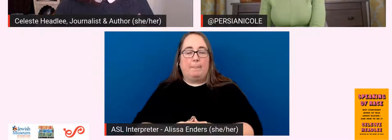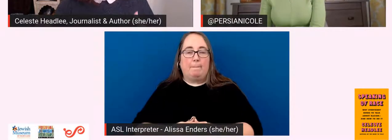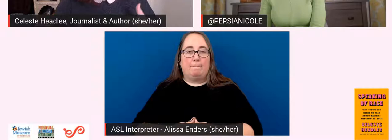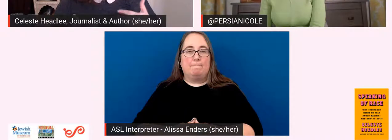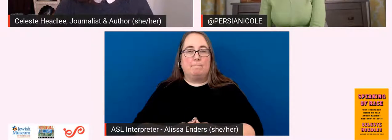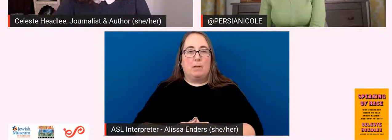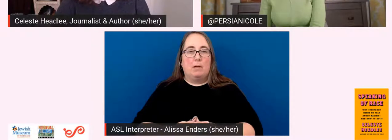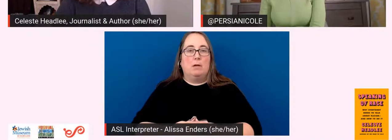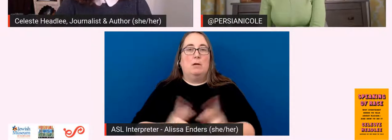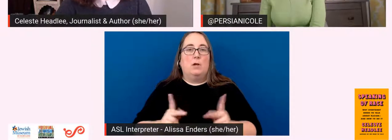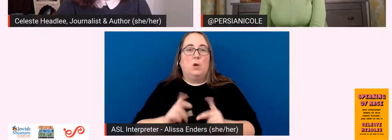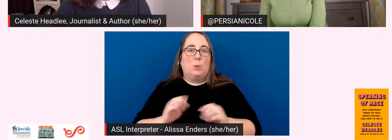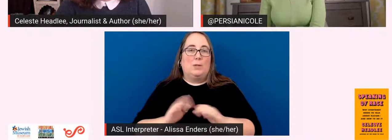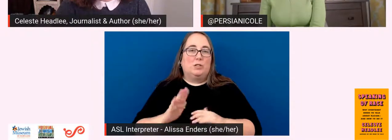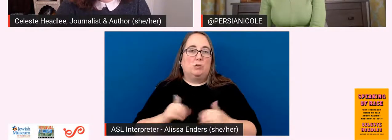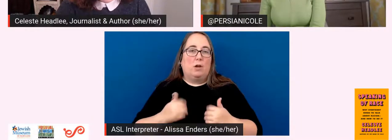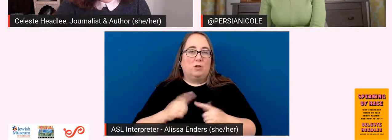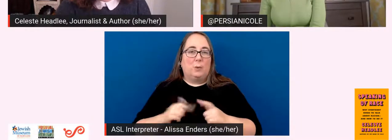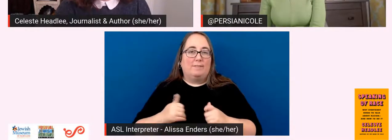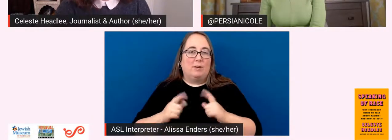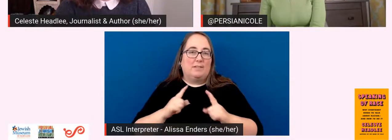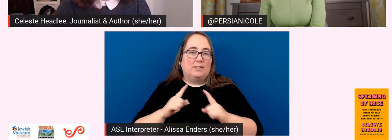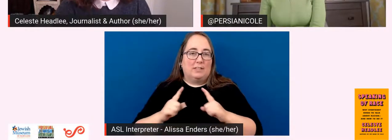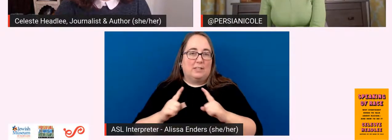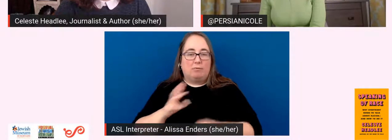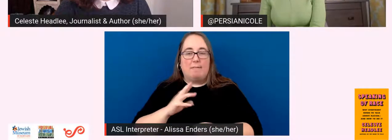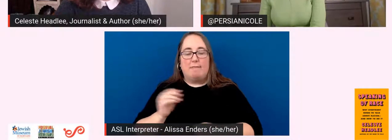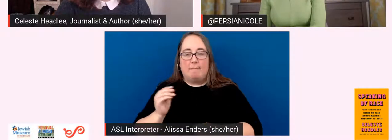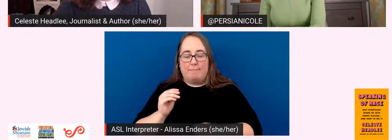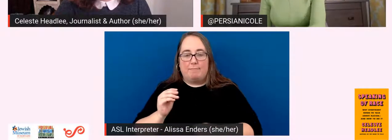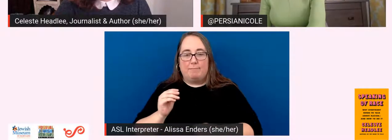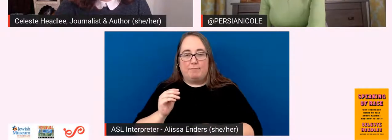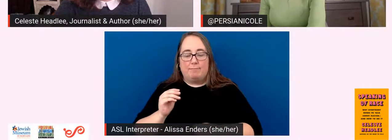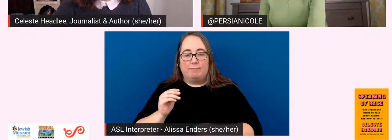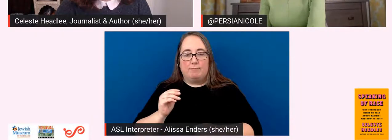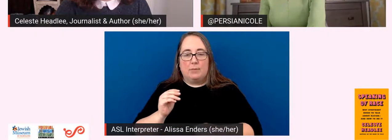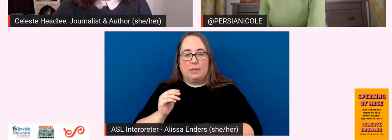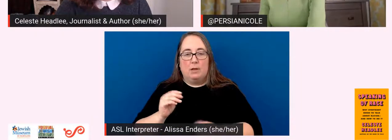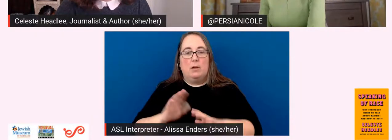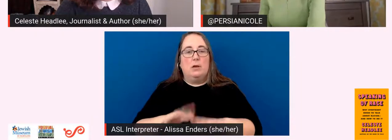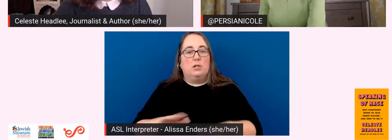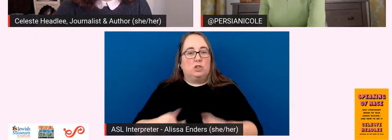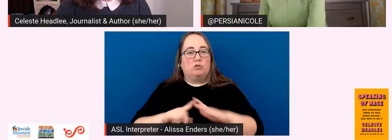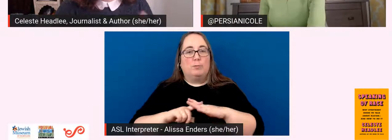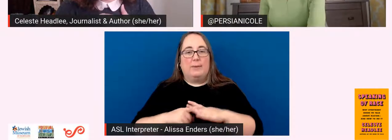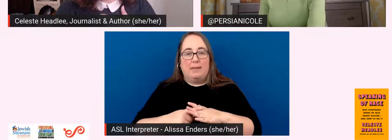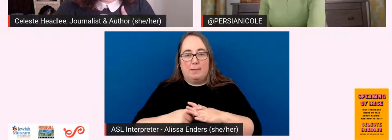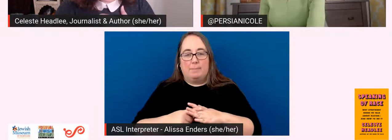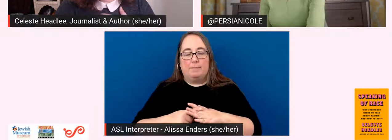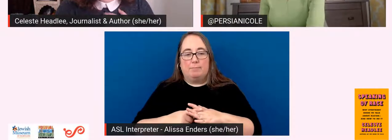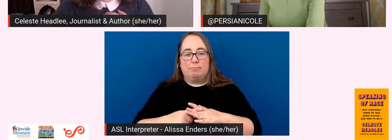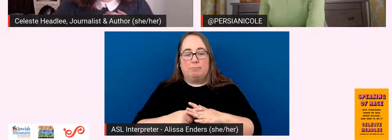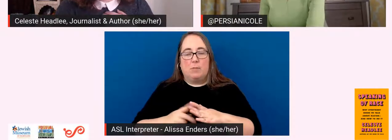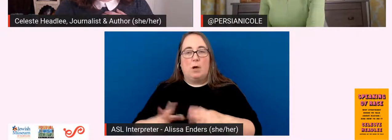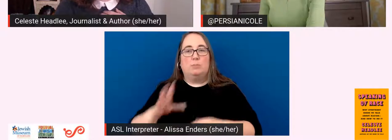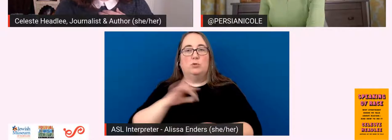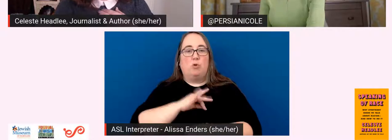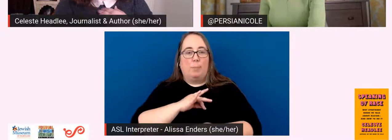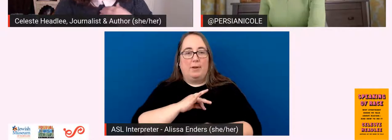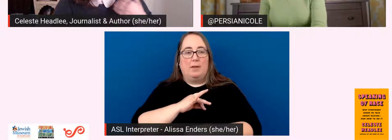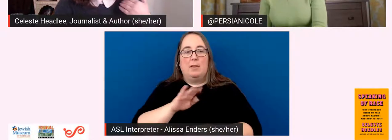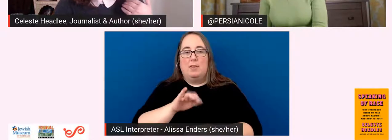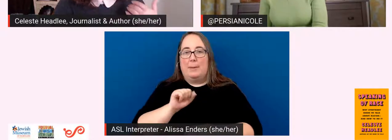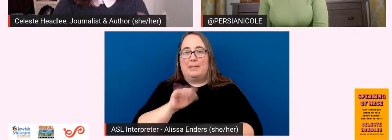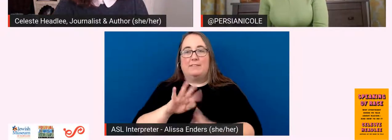one is too young to have this conversation. Children begin absorbing the biases of